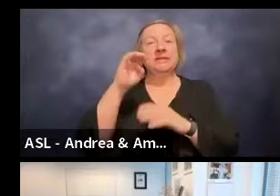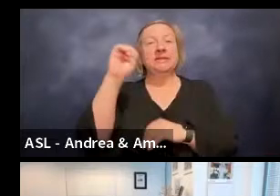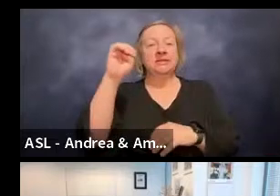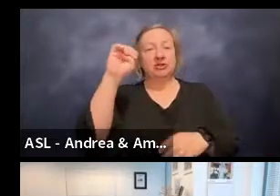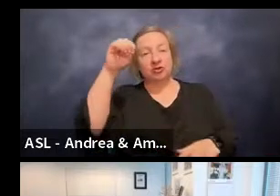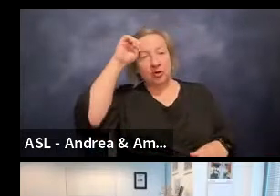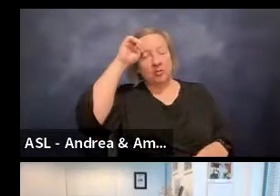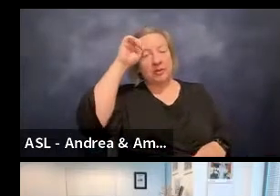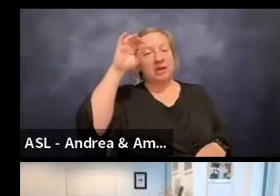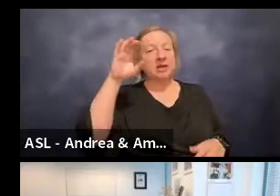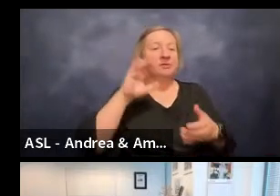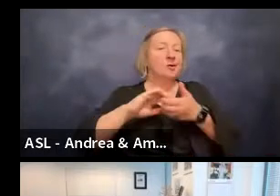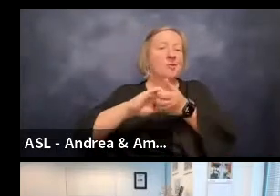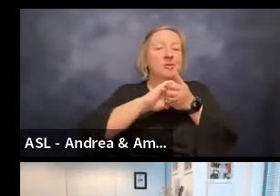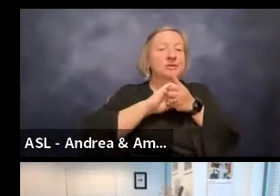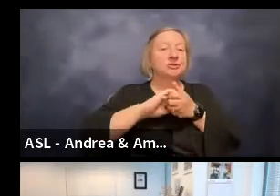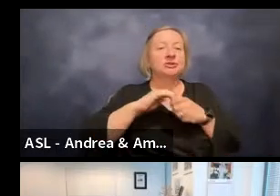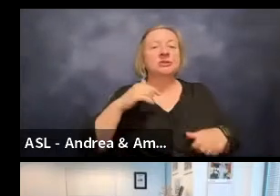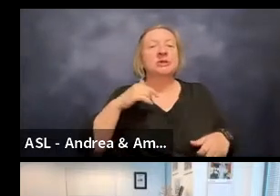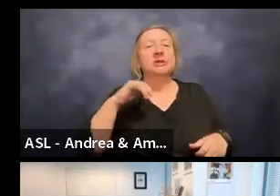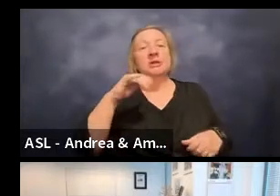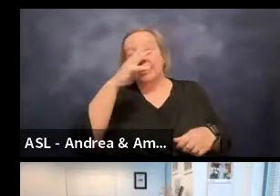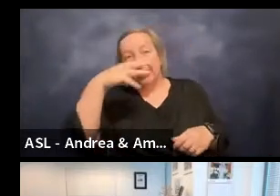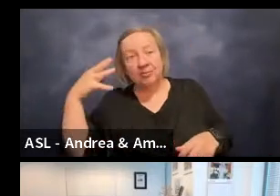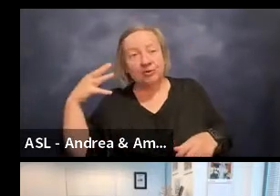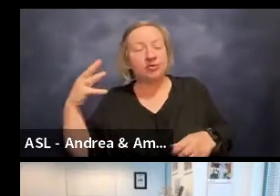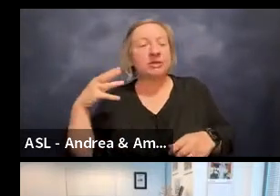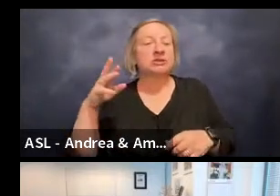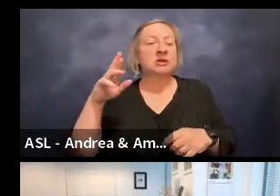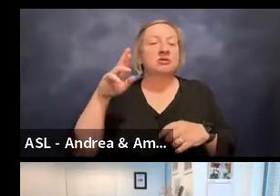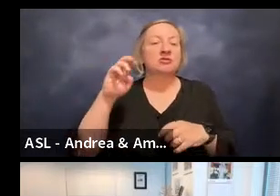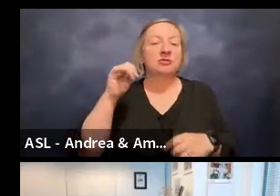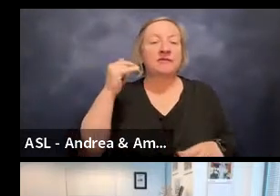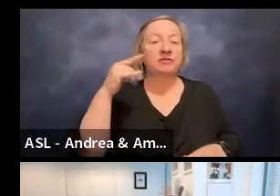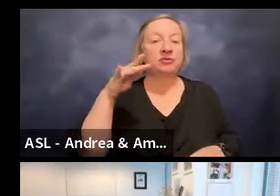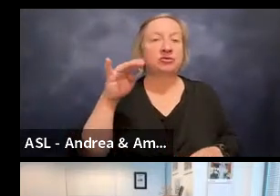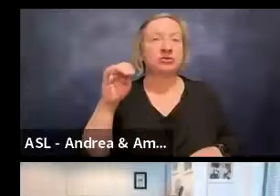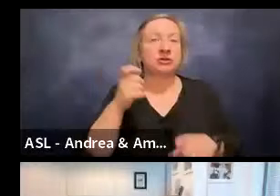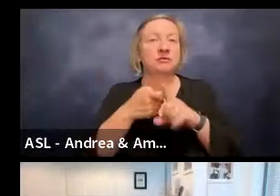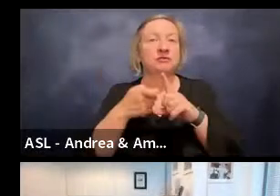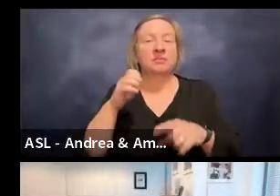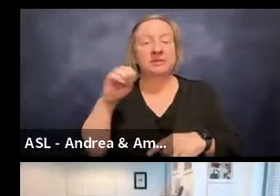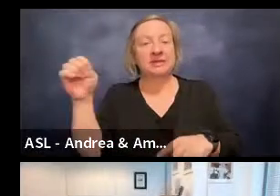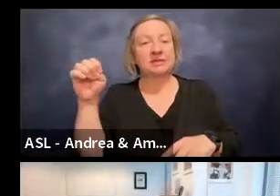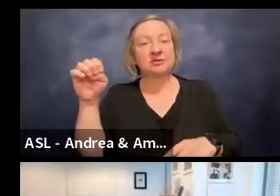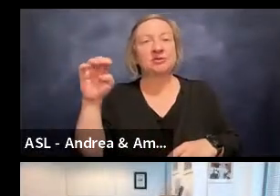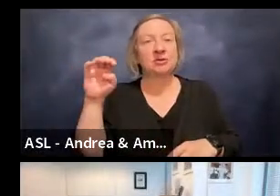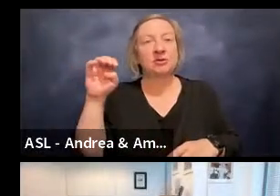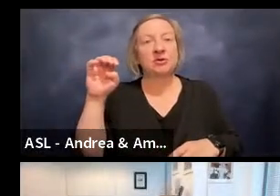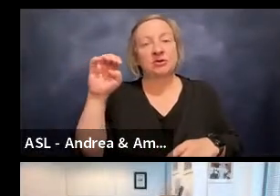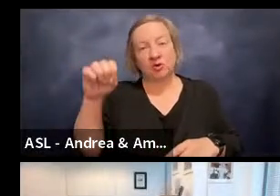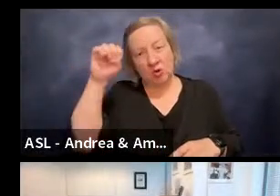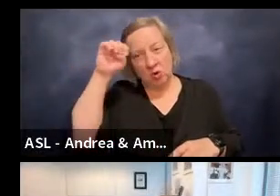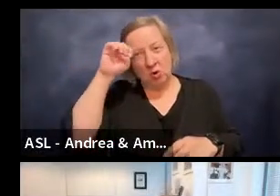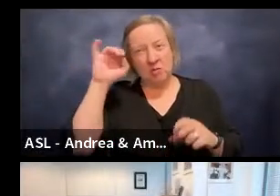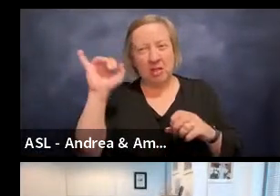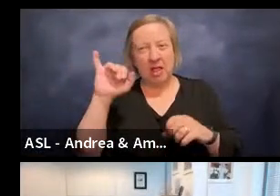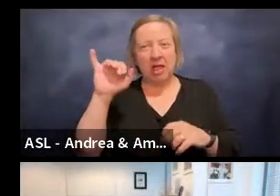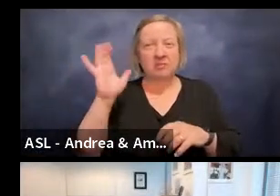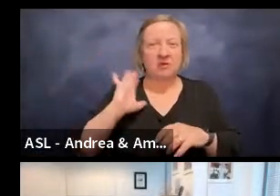Coalition. There's immigrants and refugees from Eastern Europe, like former USSR, but also catch